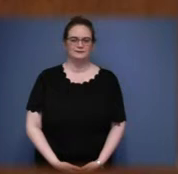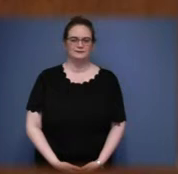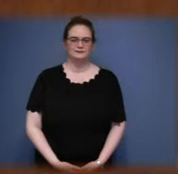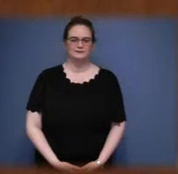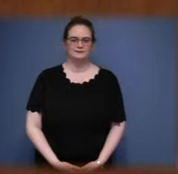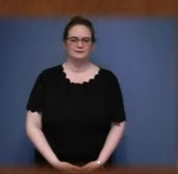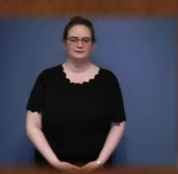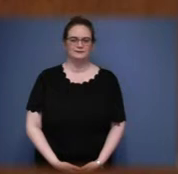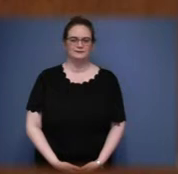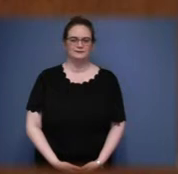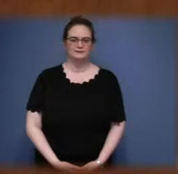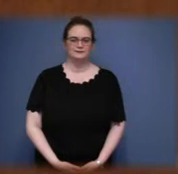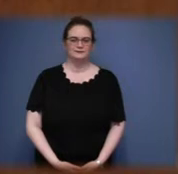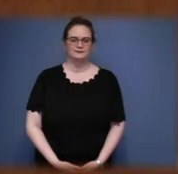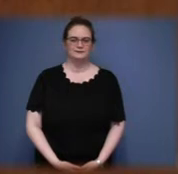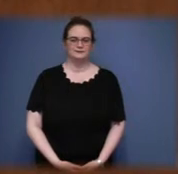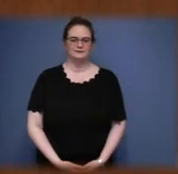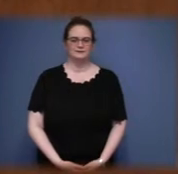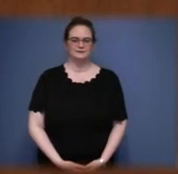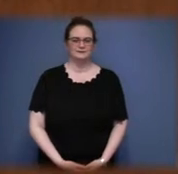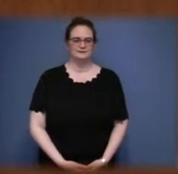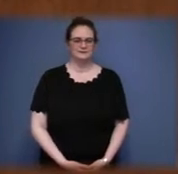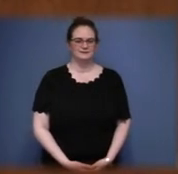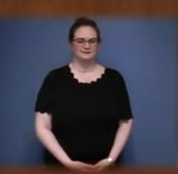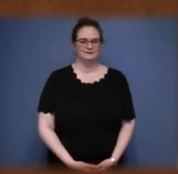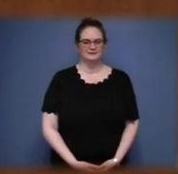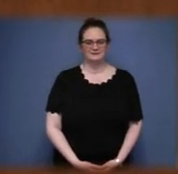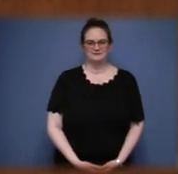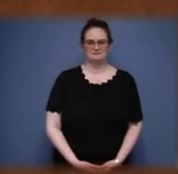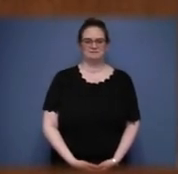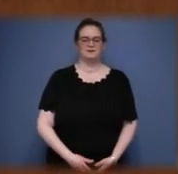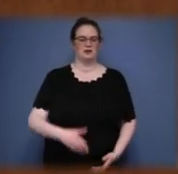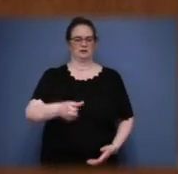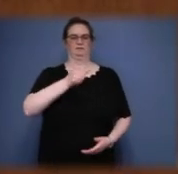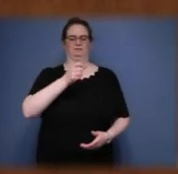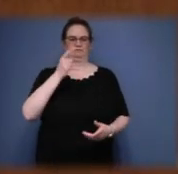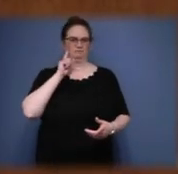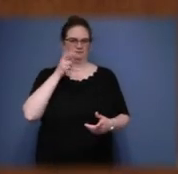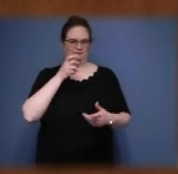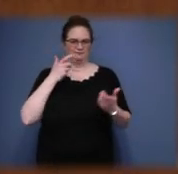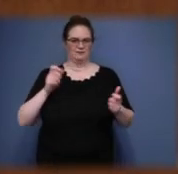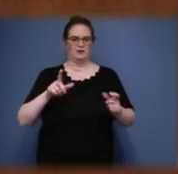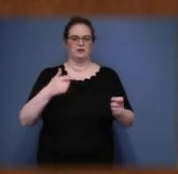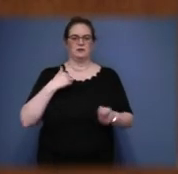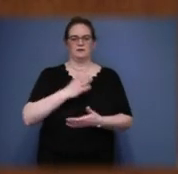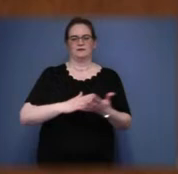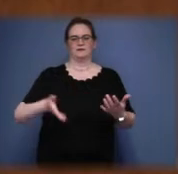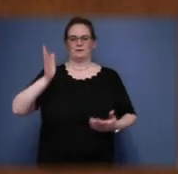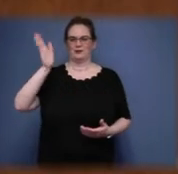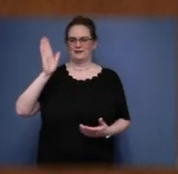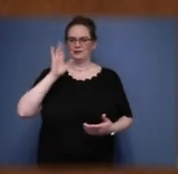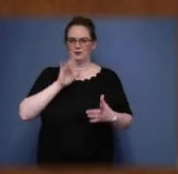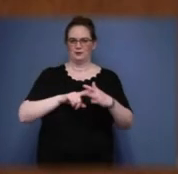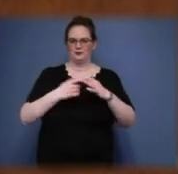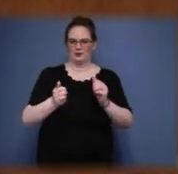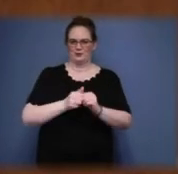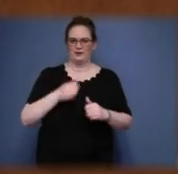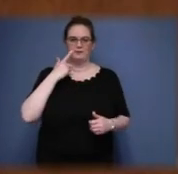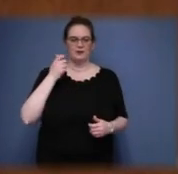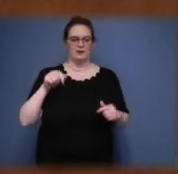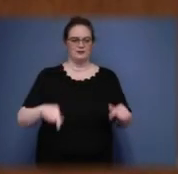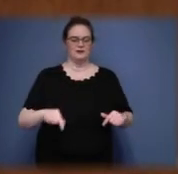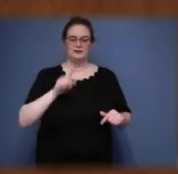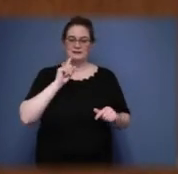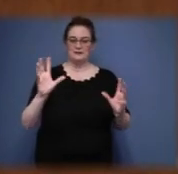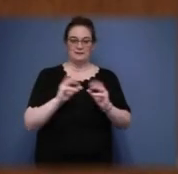Okay, see if we get a little bit closer, if that helps. So we have some presentations that we'll begin with, and because this is